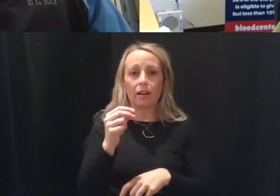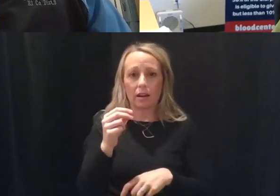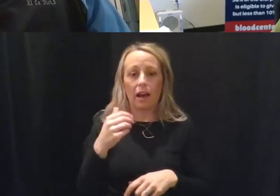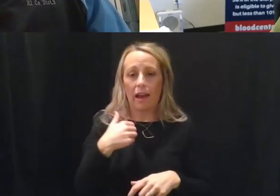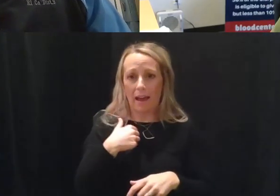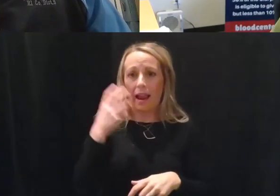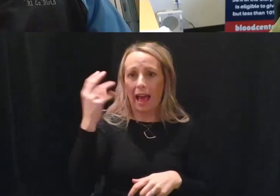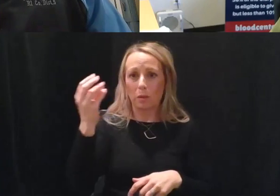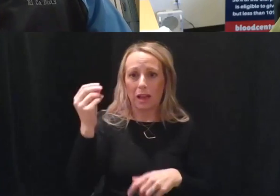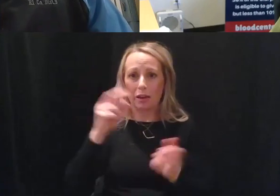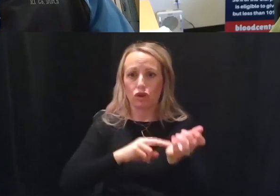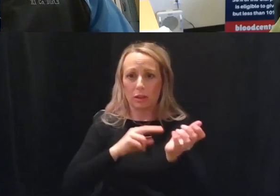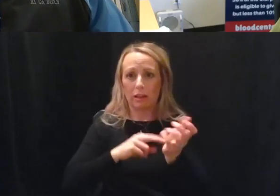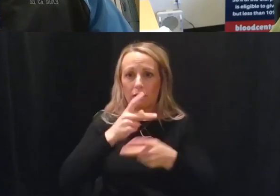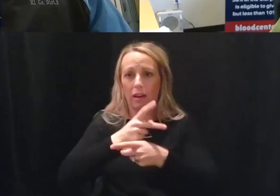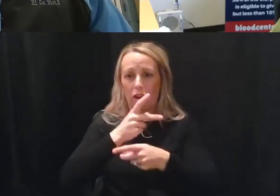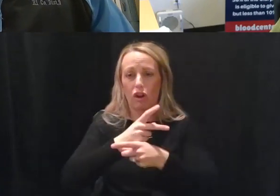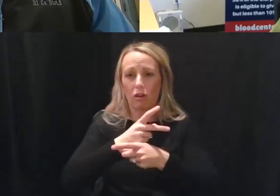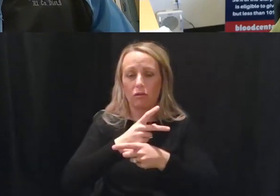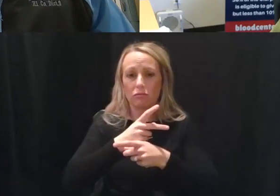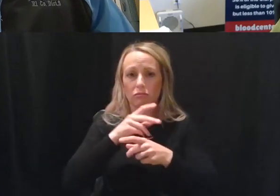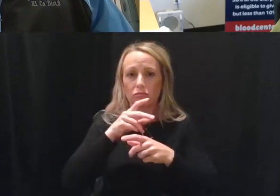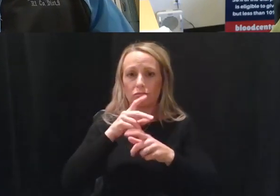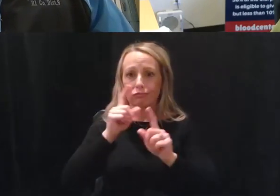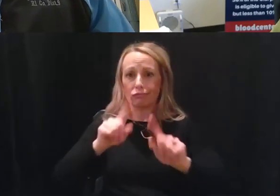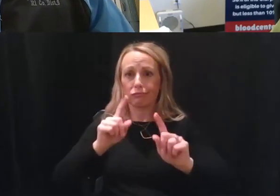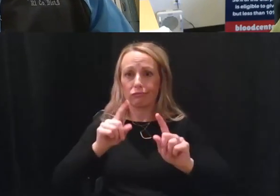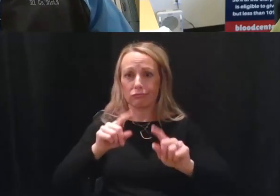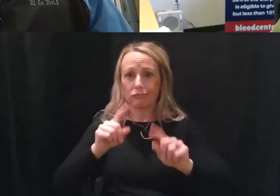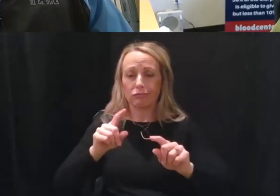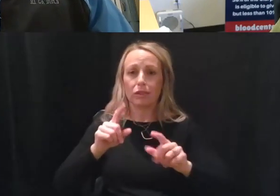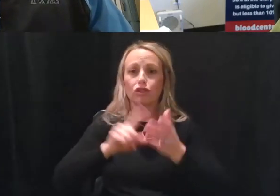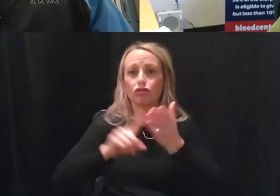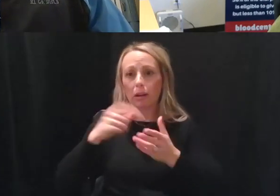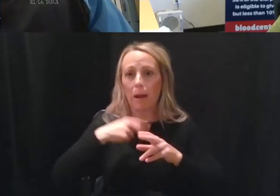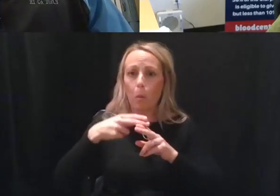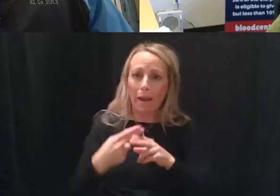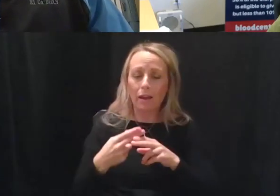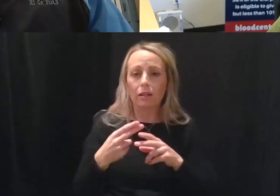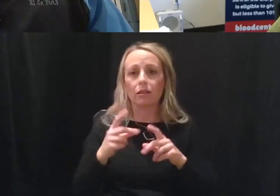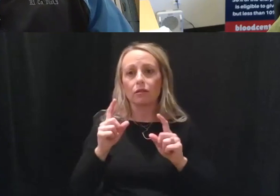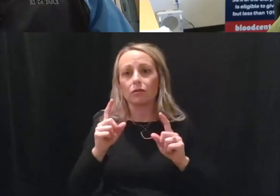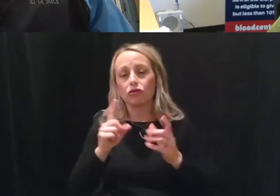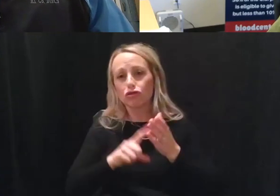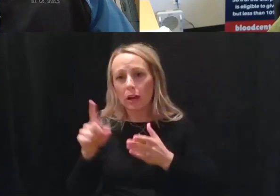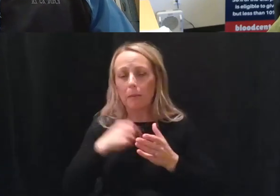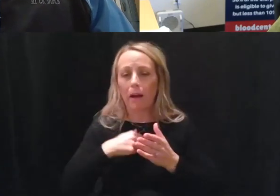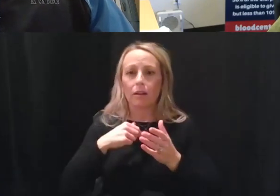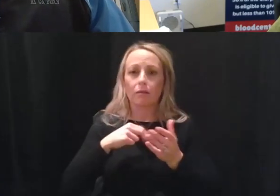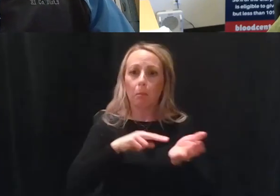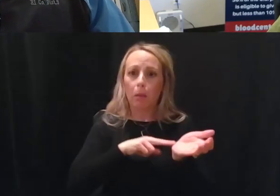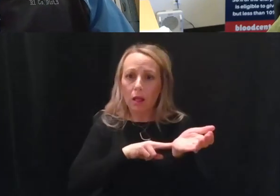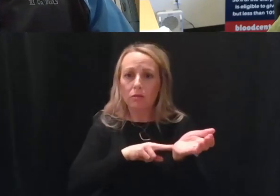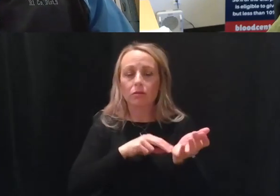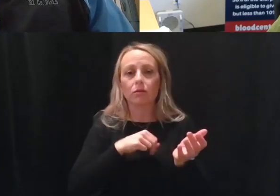next 14 days where 3 times a day we would check my weight, my pulse, my temperature, and